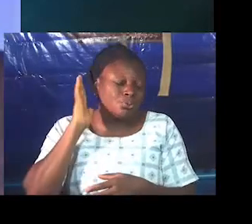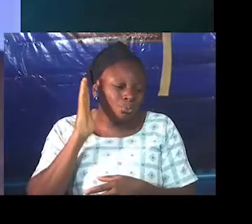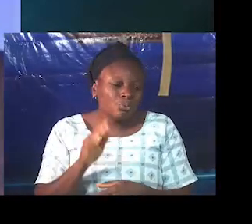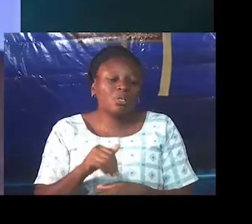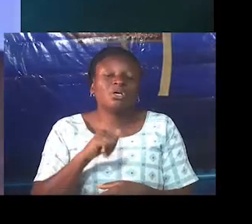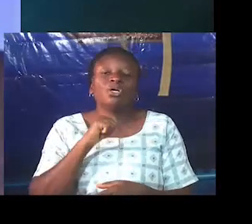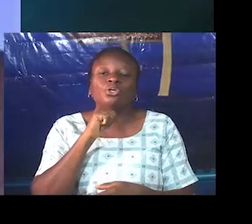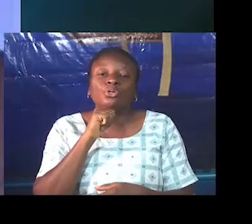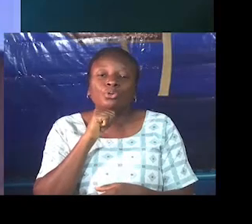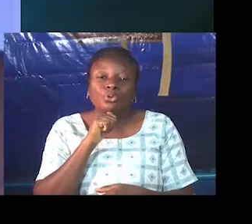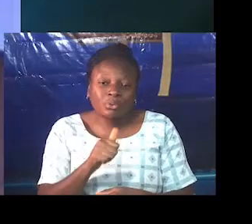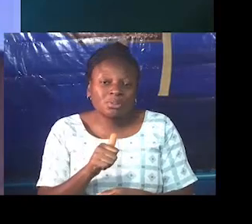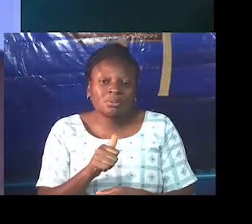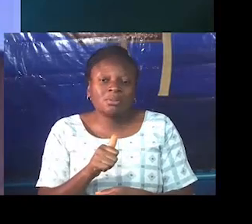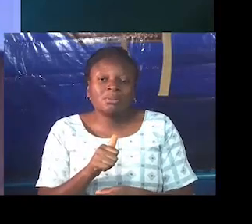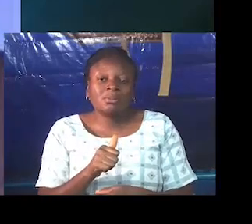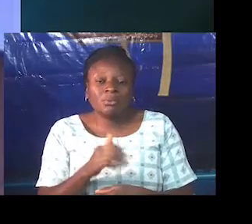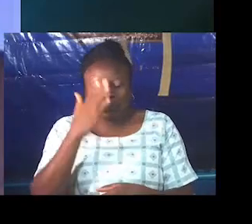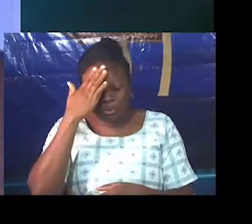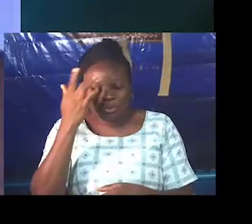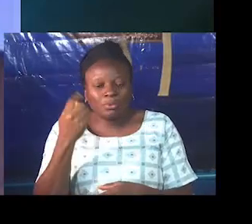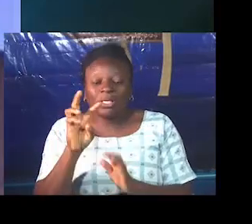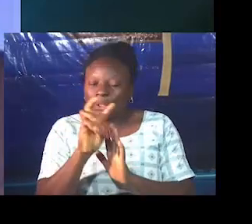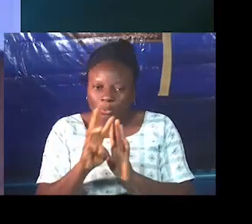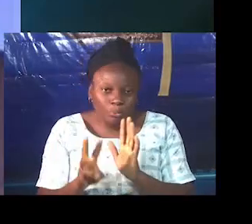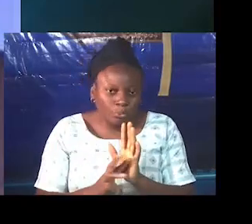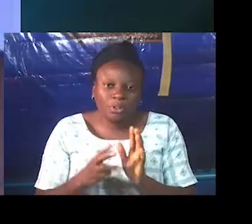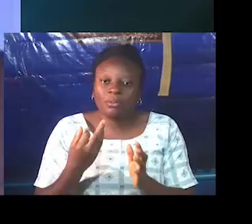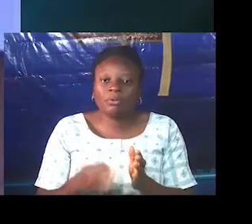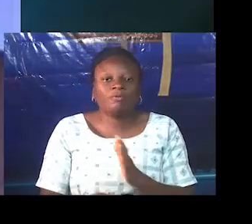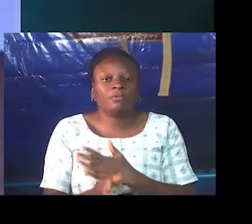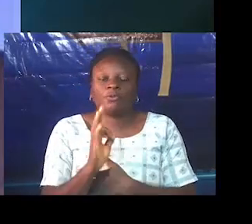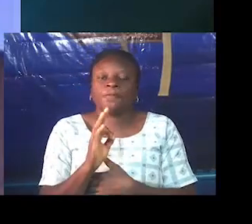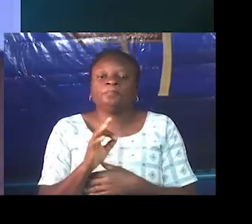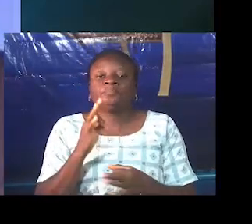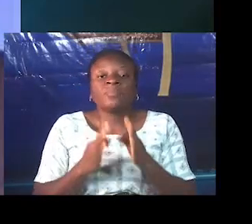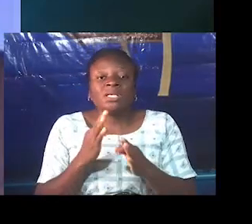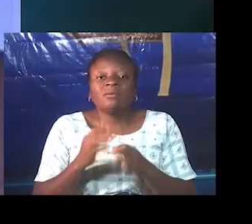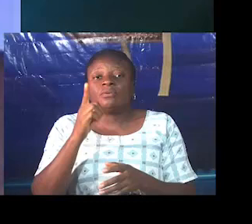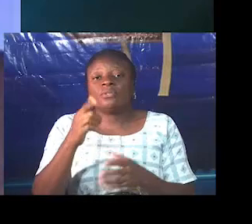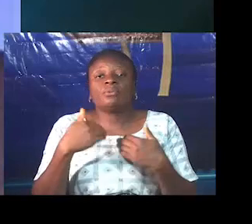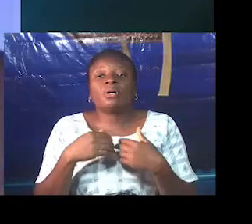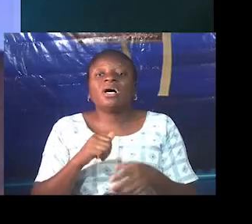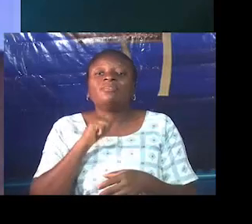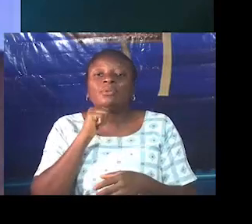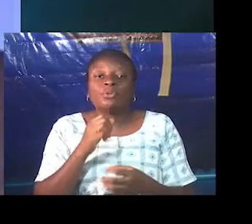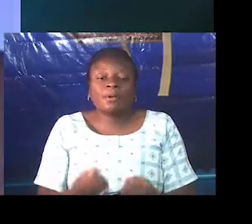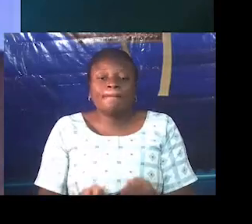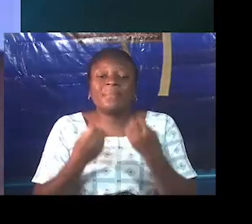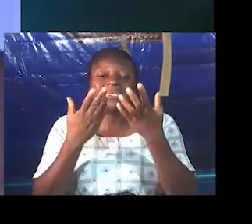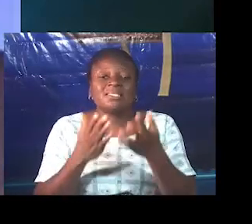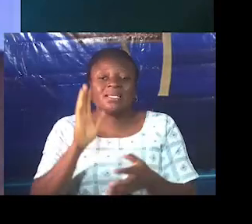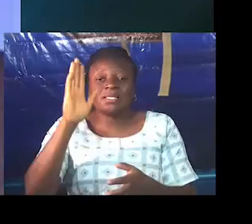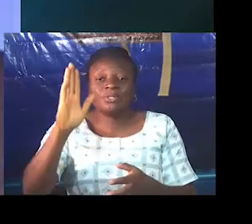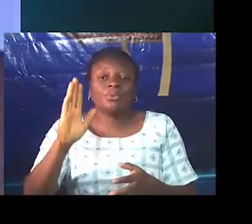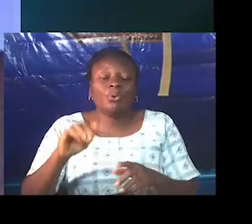your body as a living sacrifice, holy, the kind that God can accept, the issue is that you